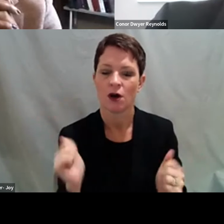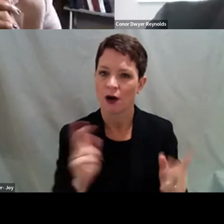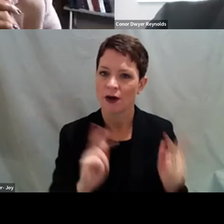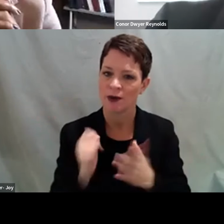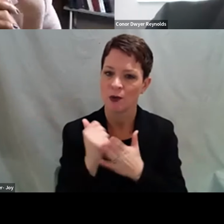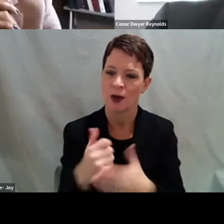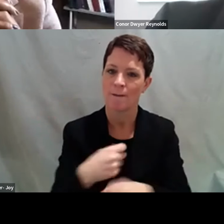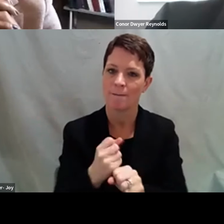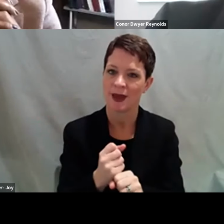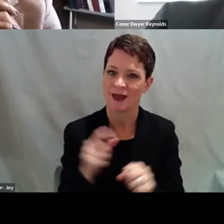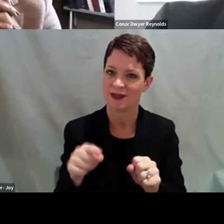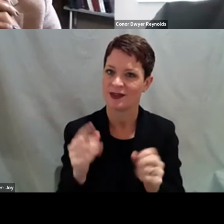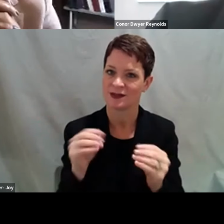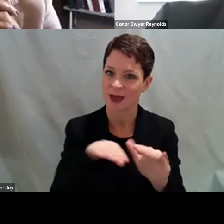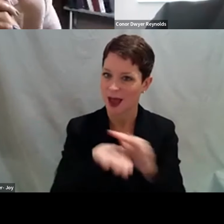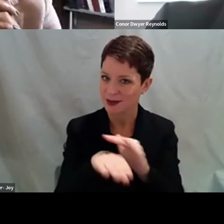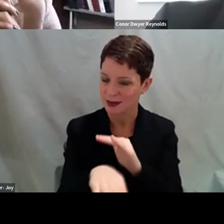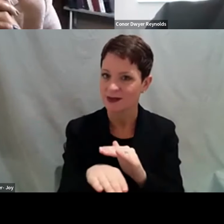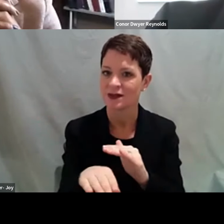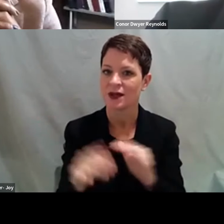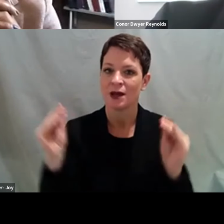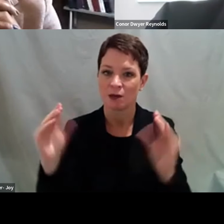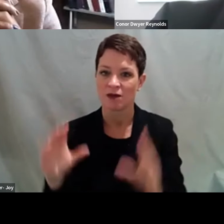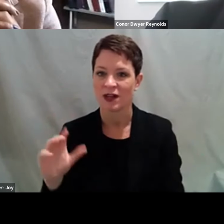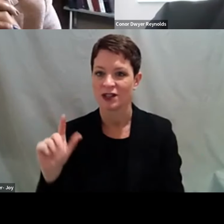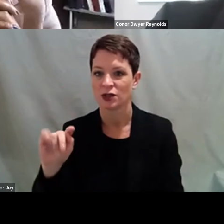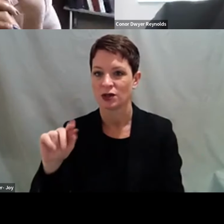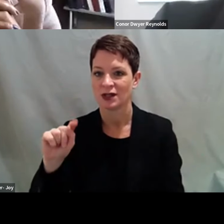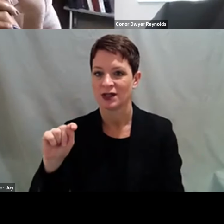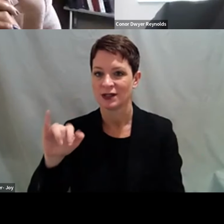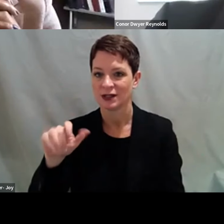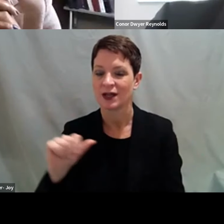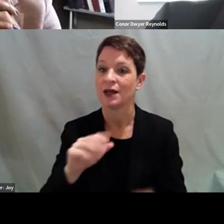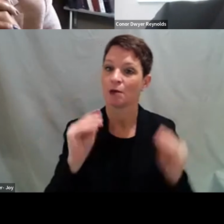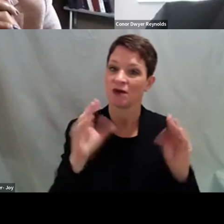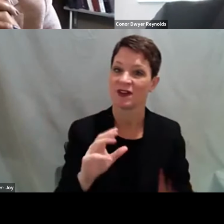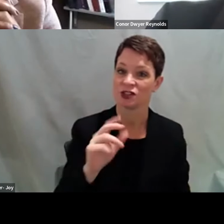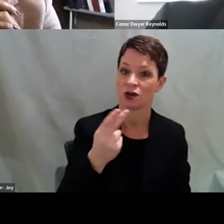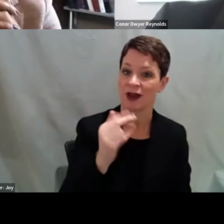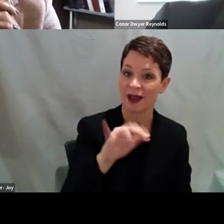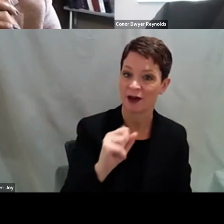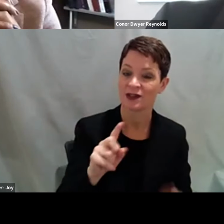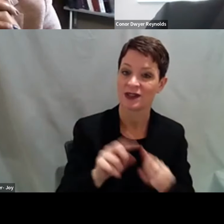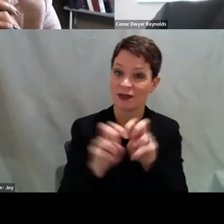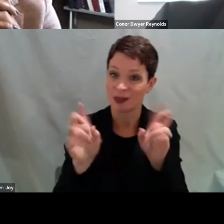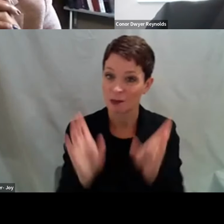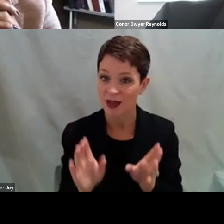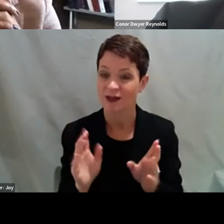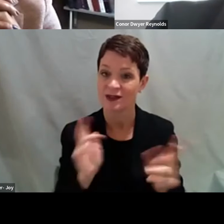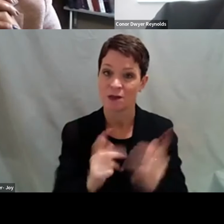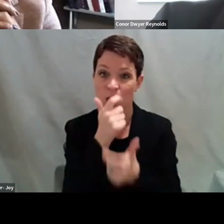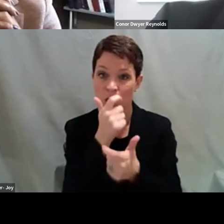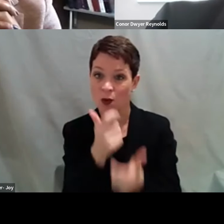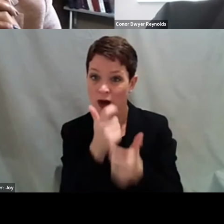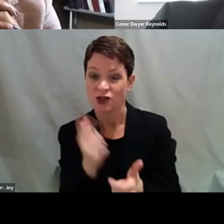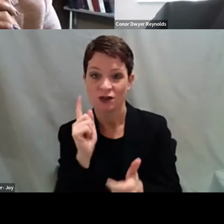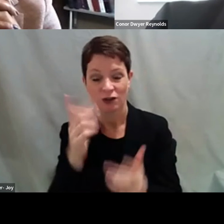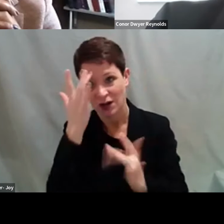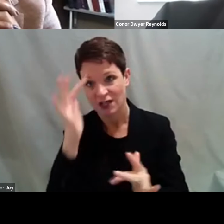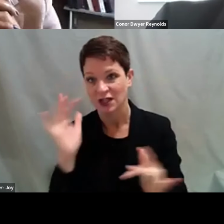make the event more accessible, Professor Tani and Professor Harris, as well as the panelists and audience members for their